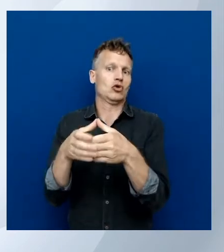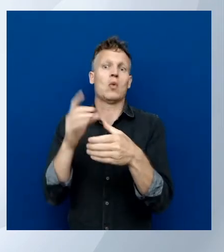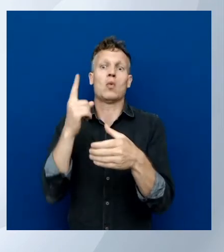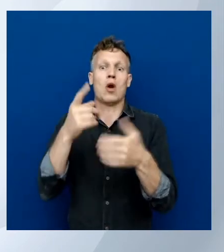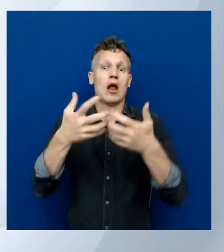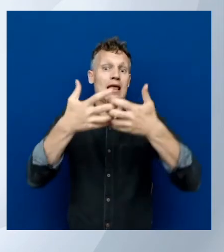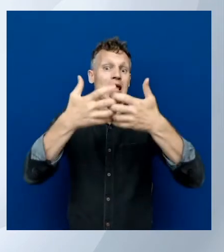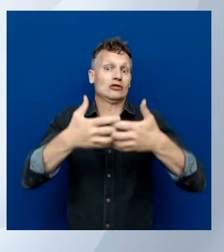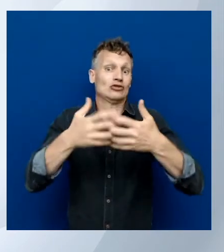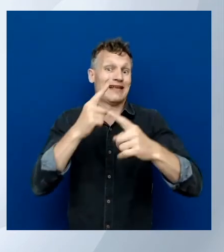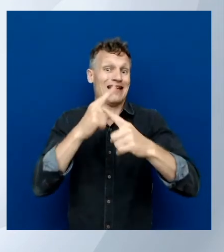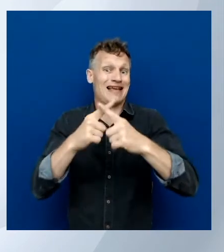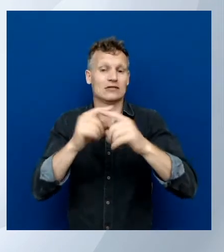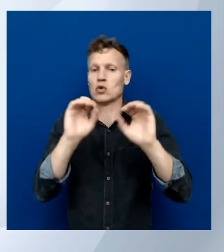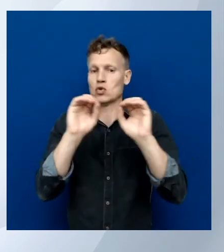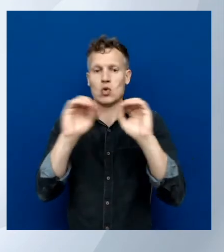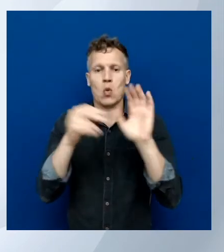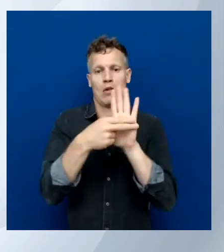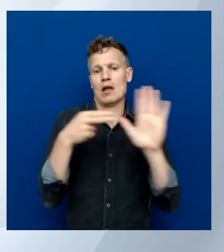If we then